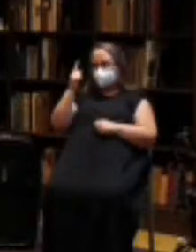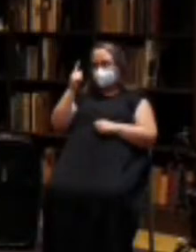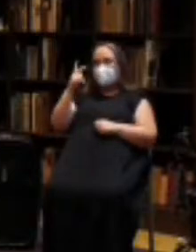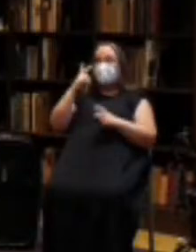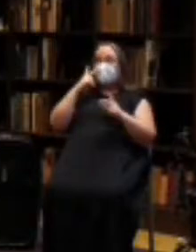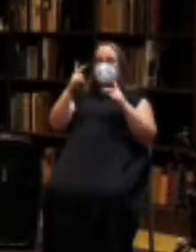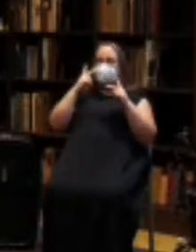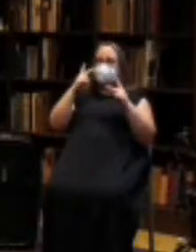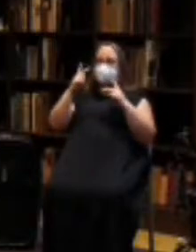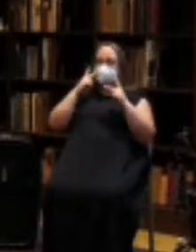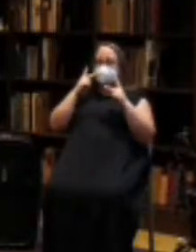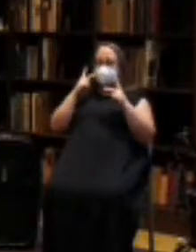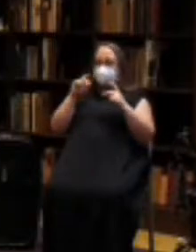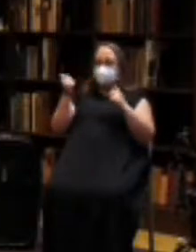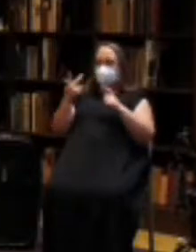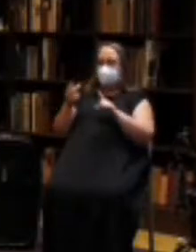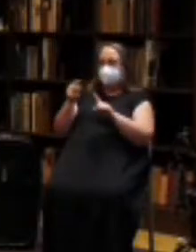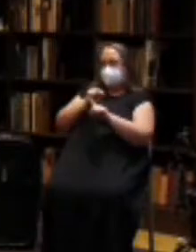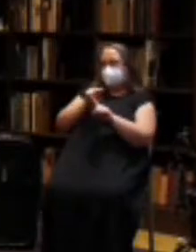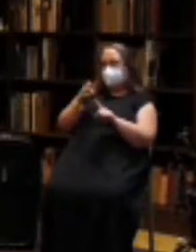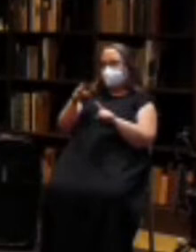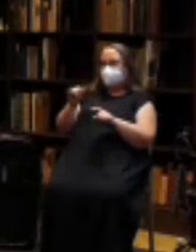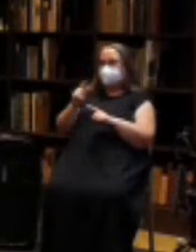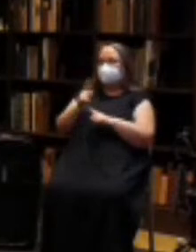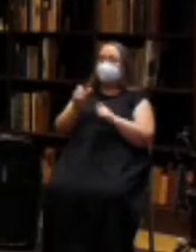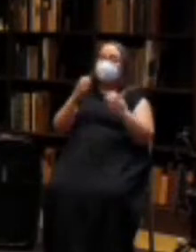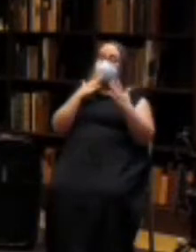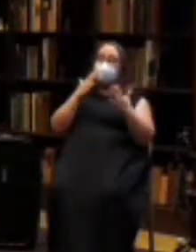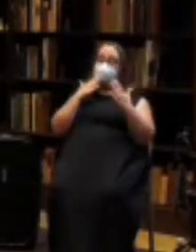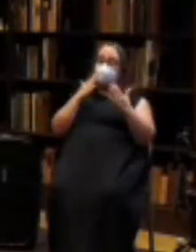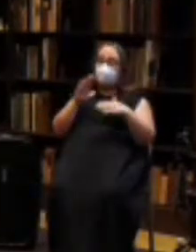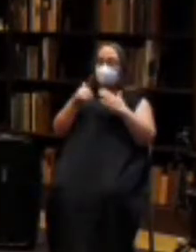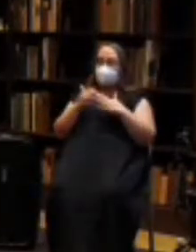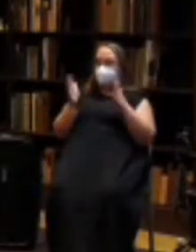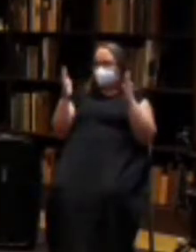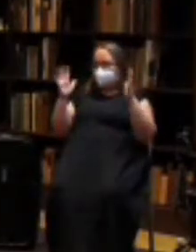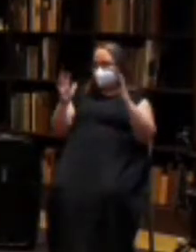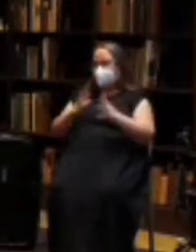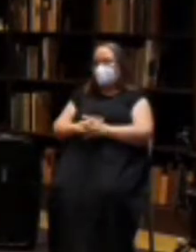and see this counter history of Baltimore at this moment. So thank you all.